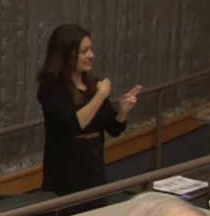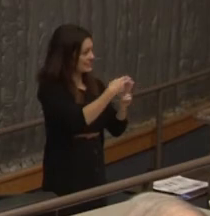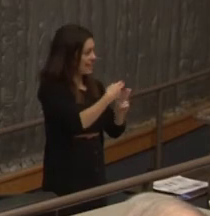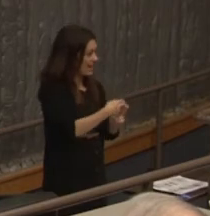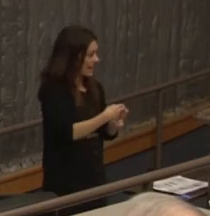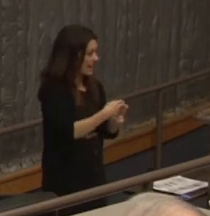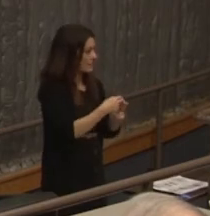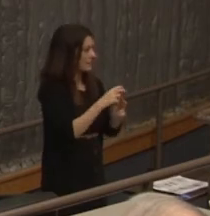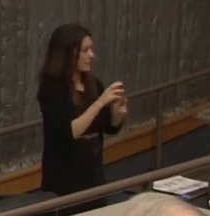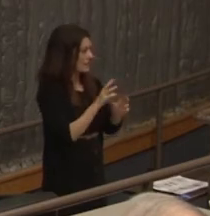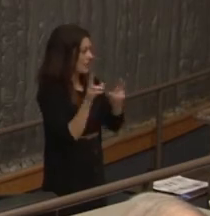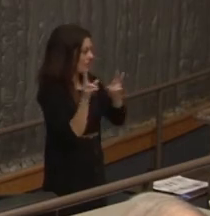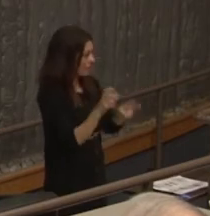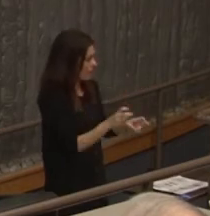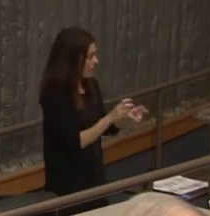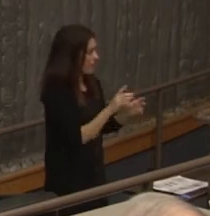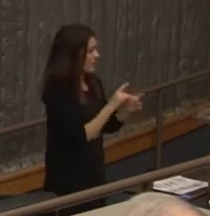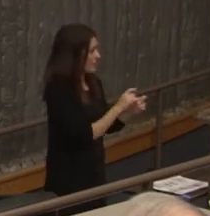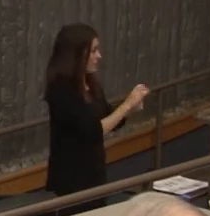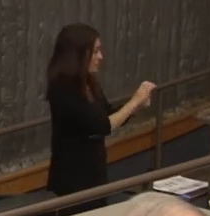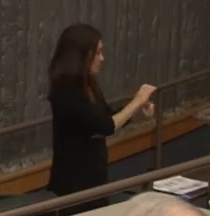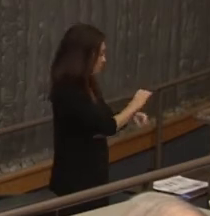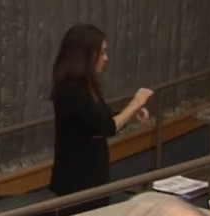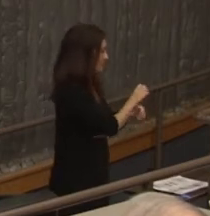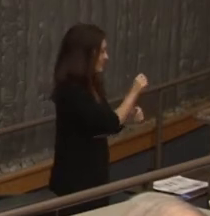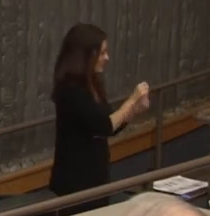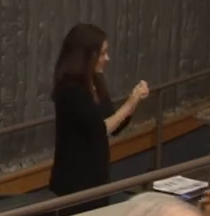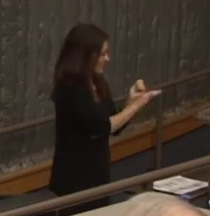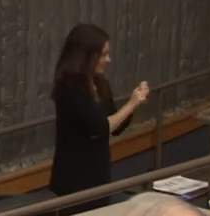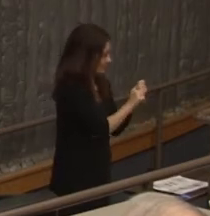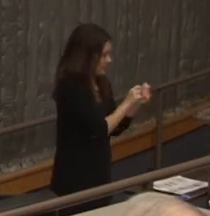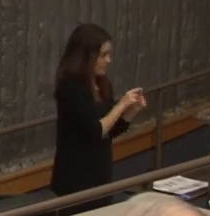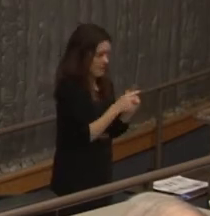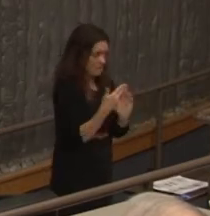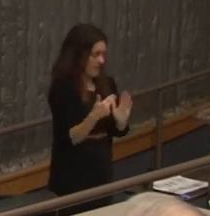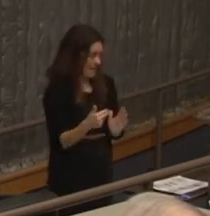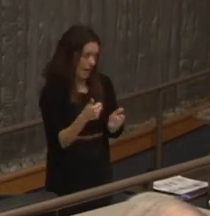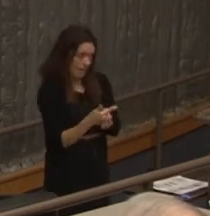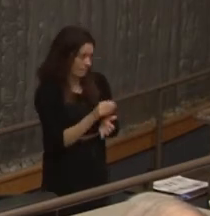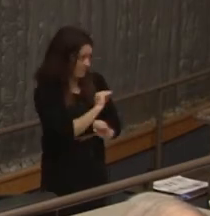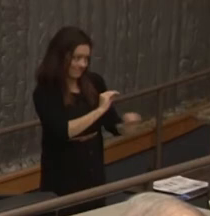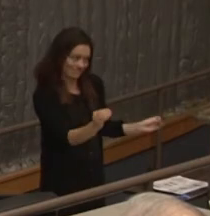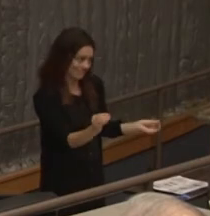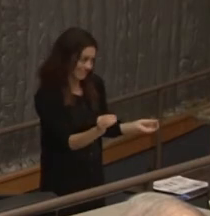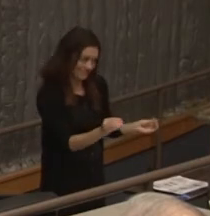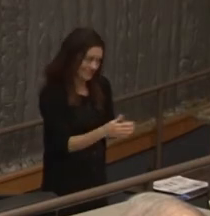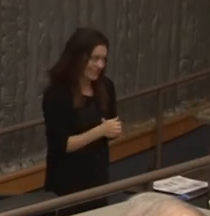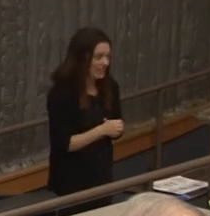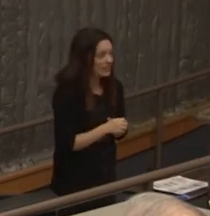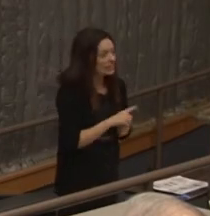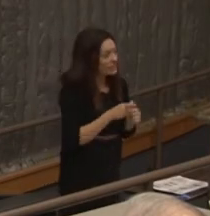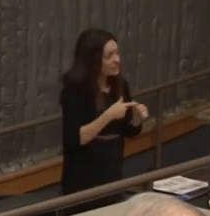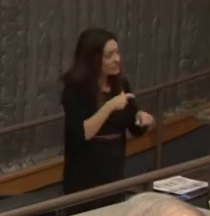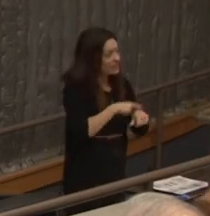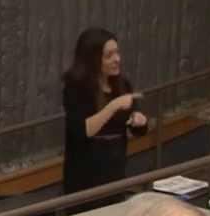puts them on computers. When I was first asked to do the first volume in